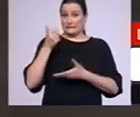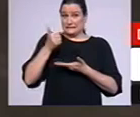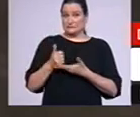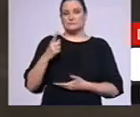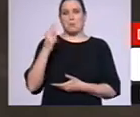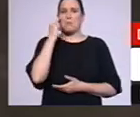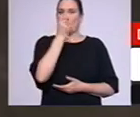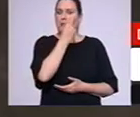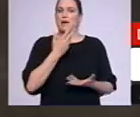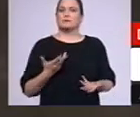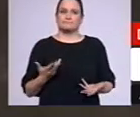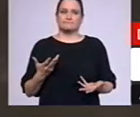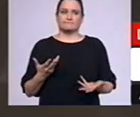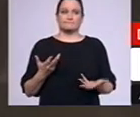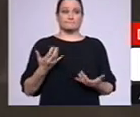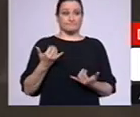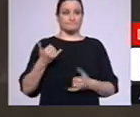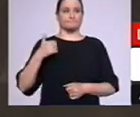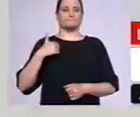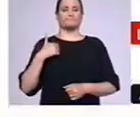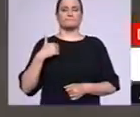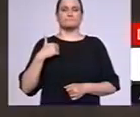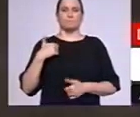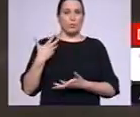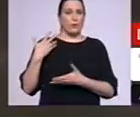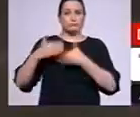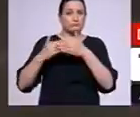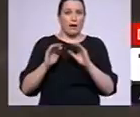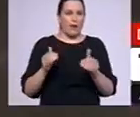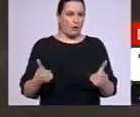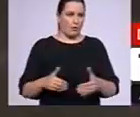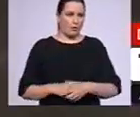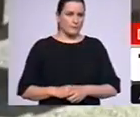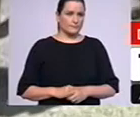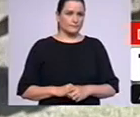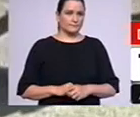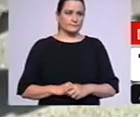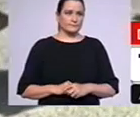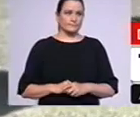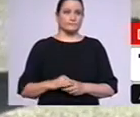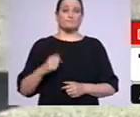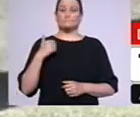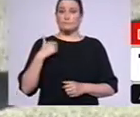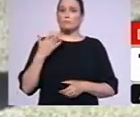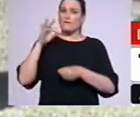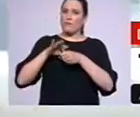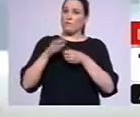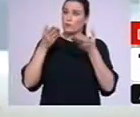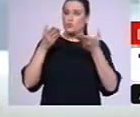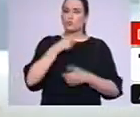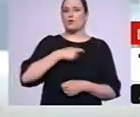Tine disability amadolo nama operation amabini apha emadolweni. Into bendingayicela kuRamaphosa bendizamqala ndimbuze eqala